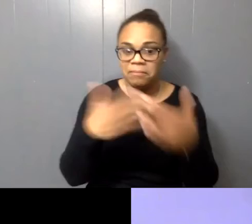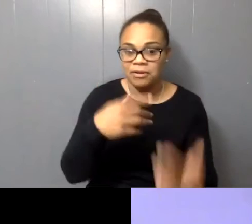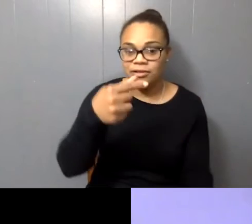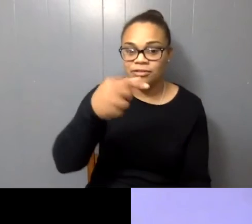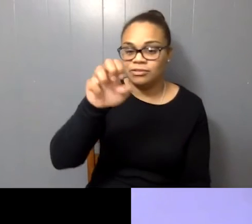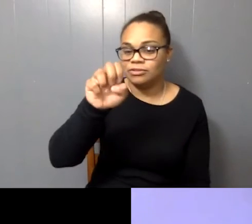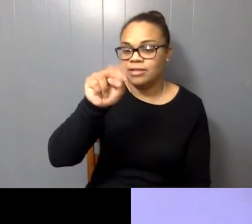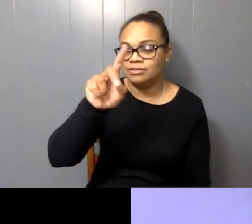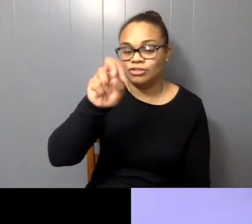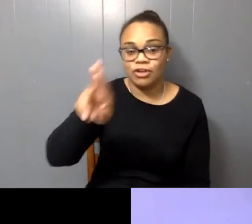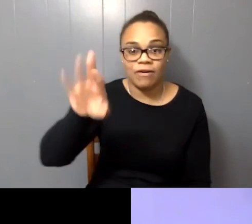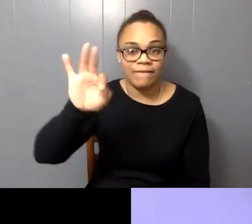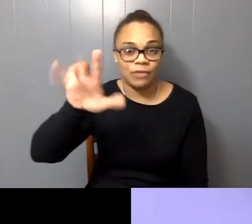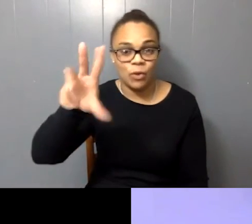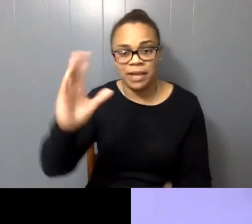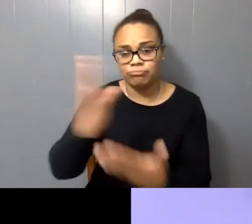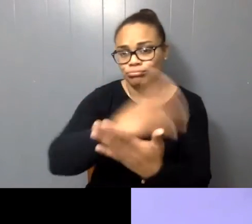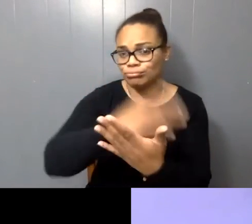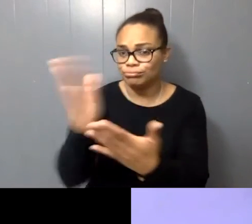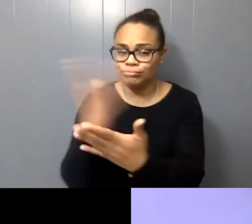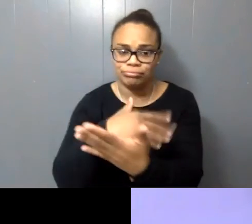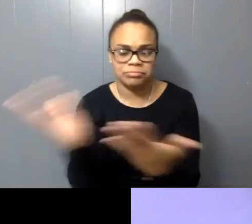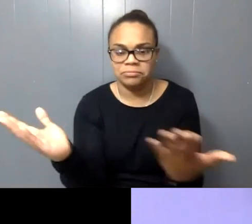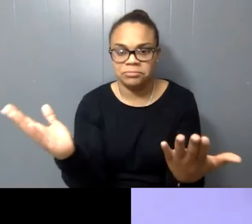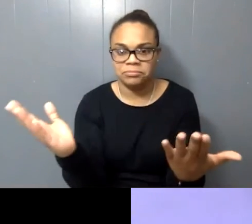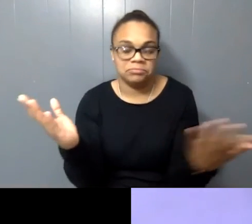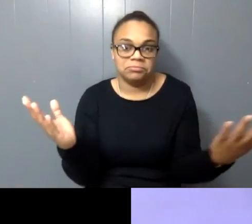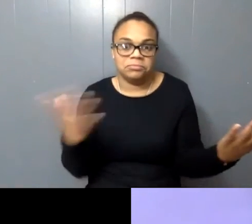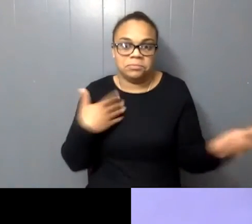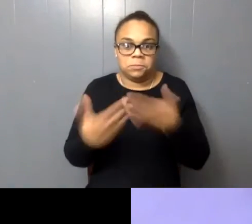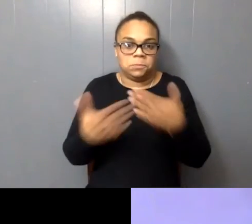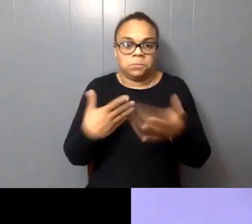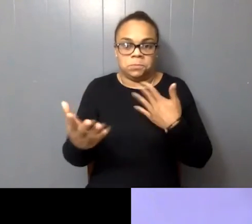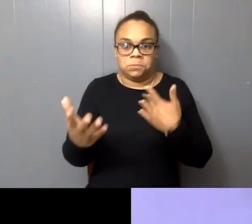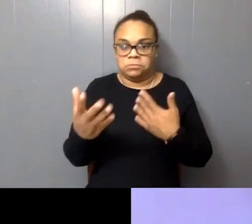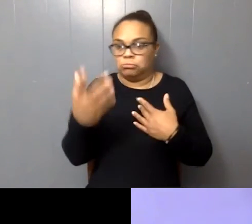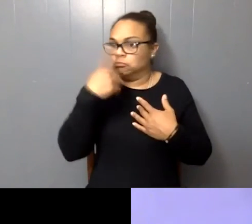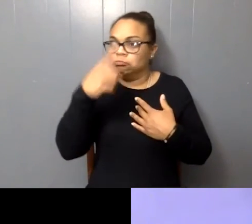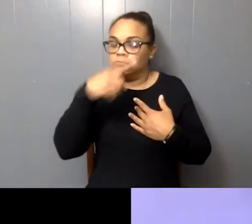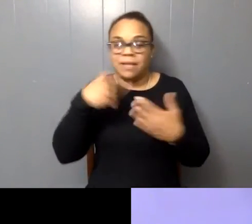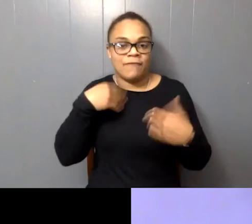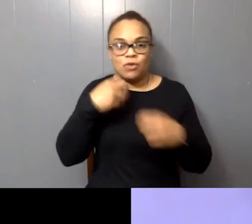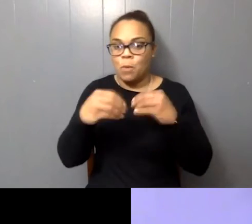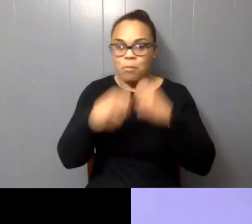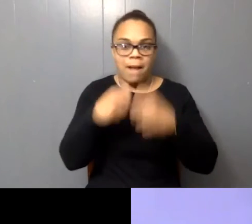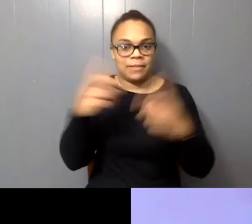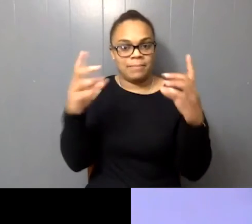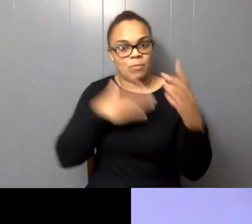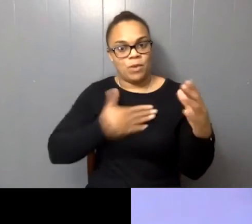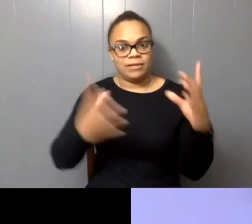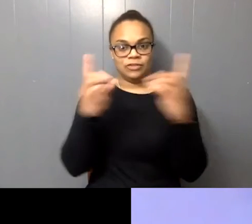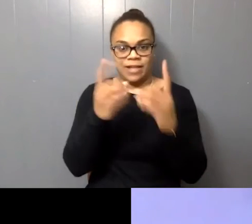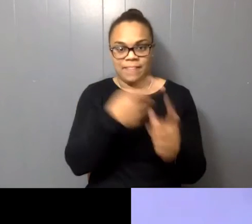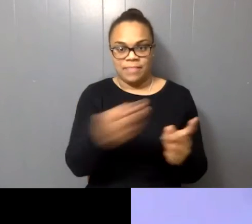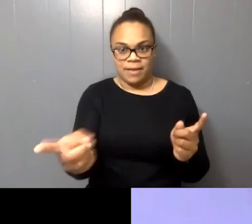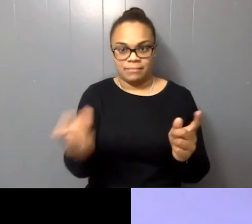have, like, if I have a chance with them, I have no problem dating them. And I'm like, it kind of gets very tricky because I'm like, am I really bisexual